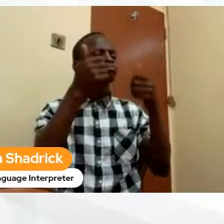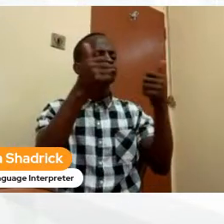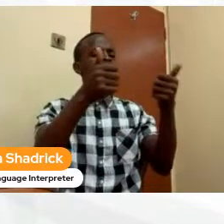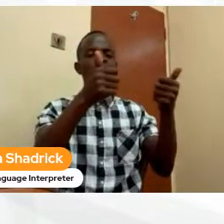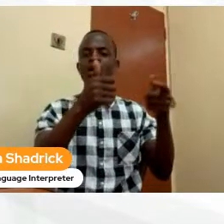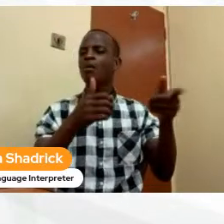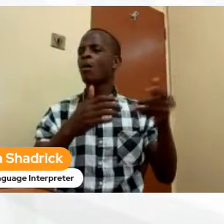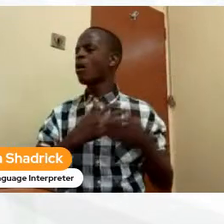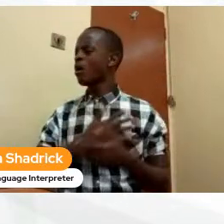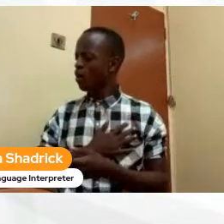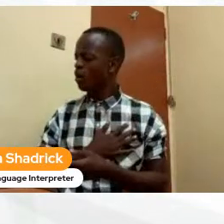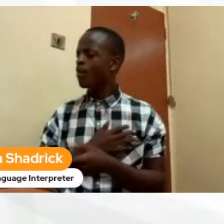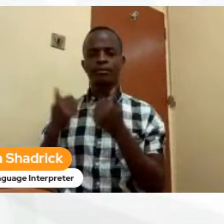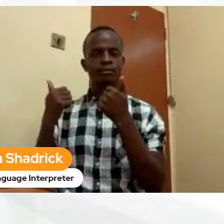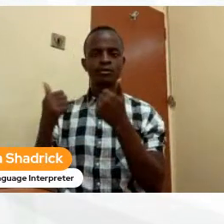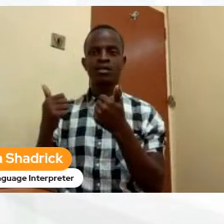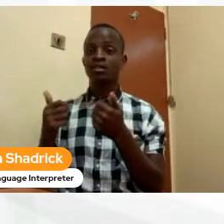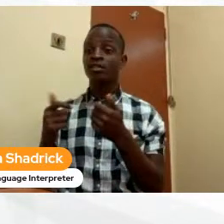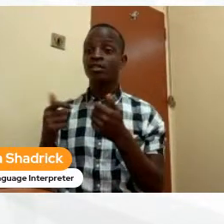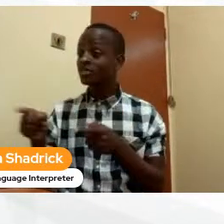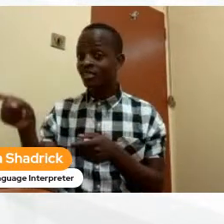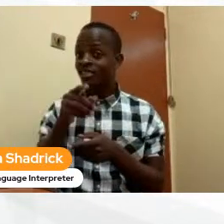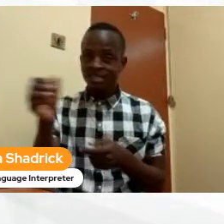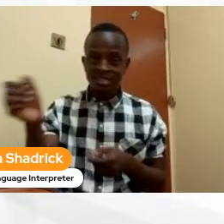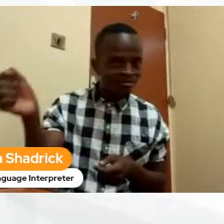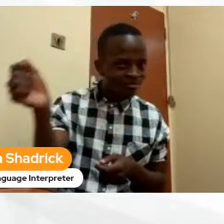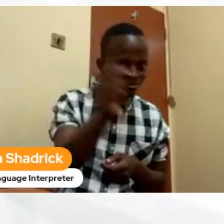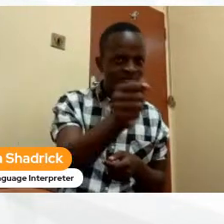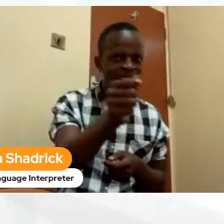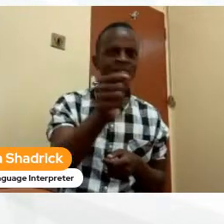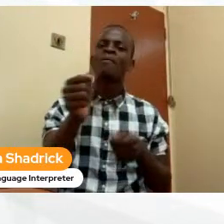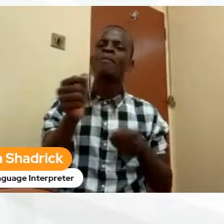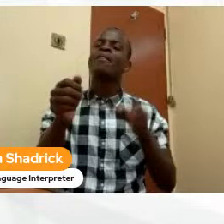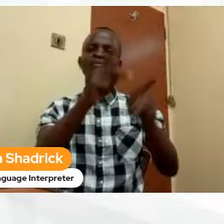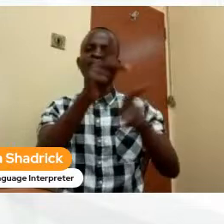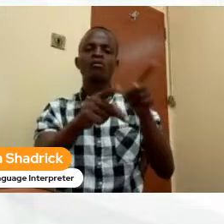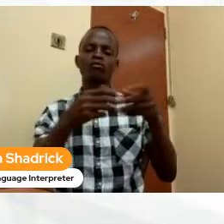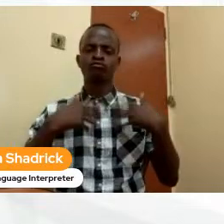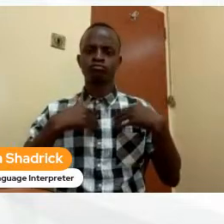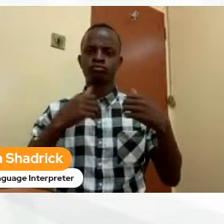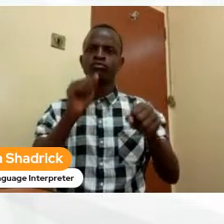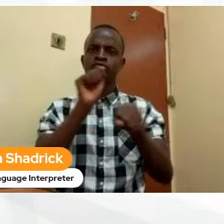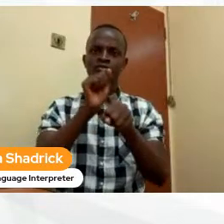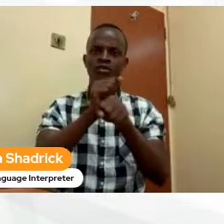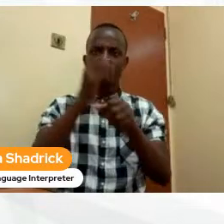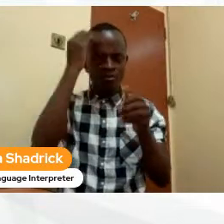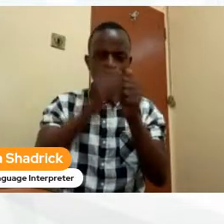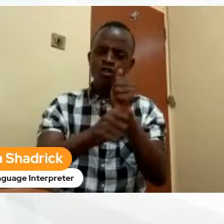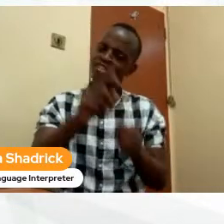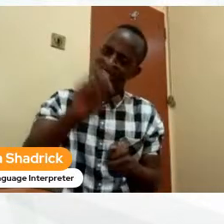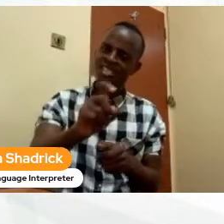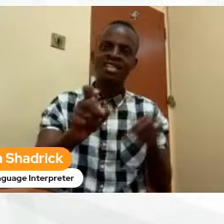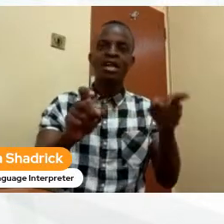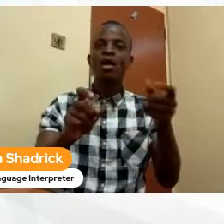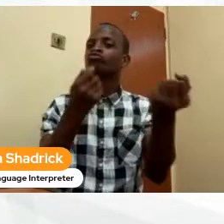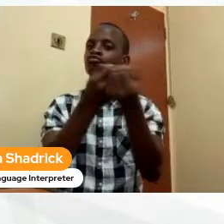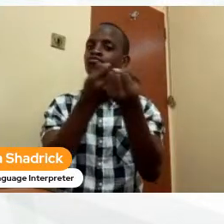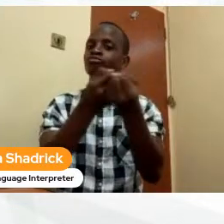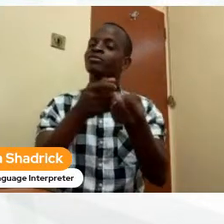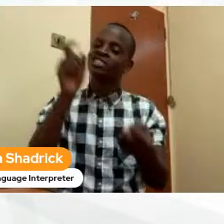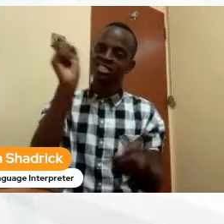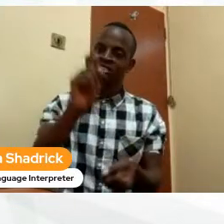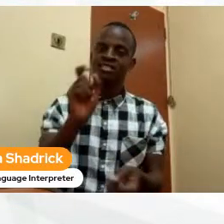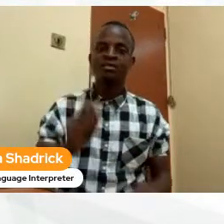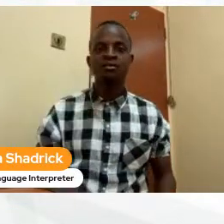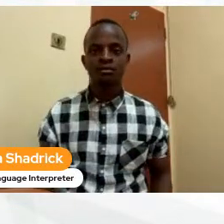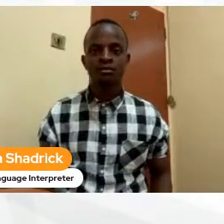So what are you still waiting for? Let's keep on nominating these people because they really deserve it. Sure. I hope